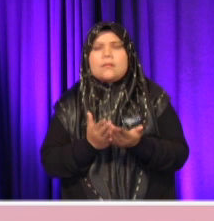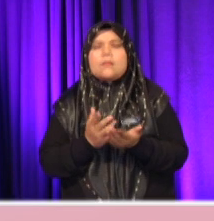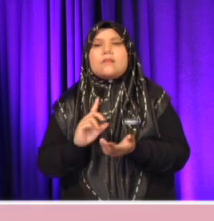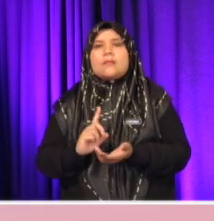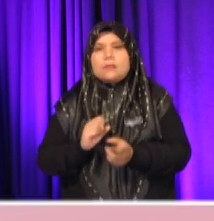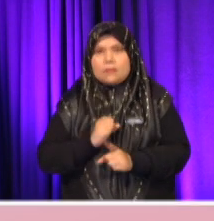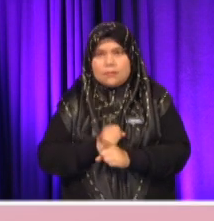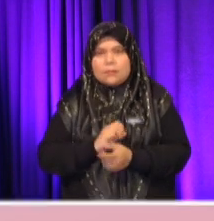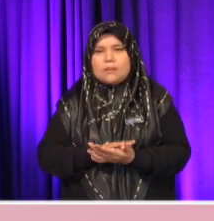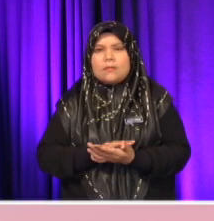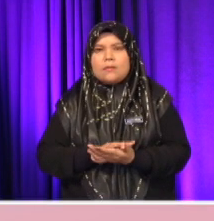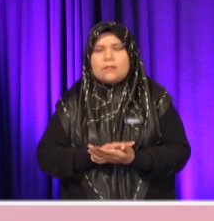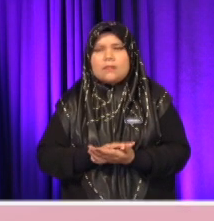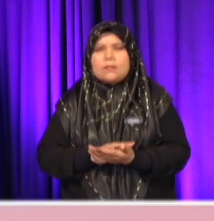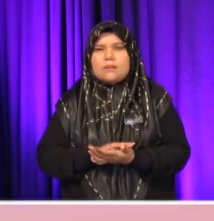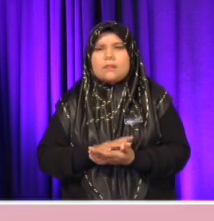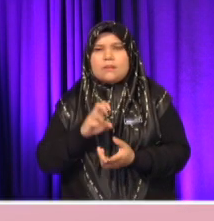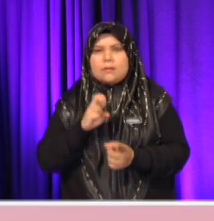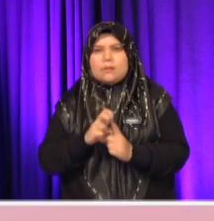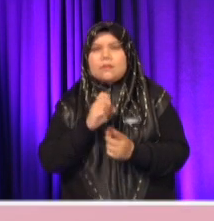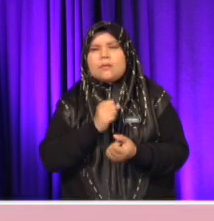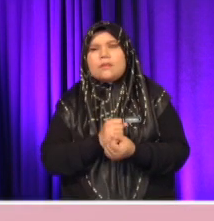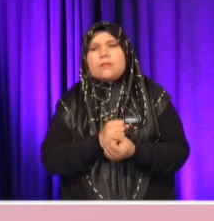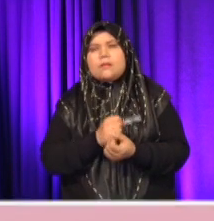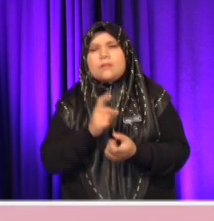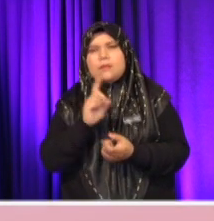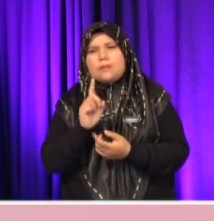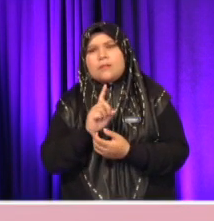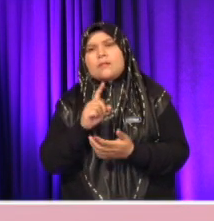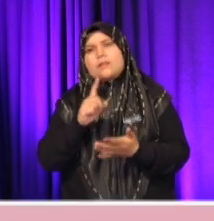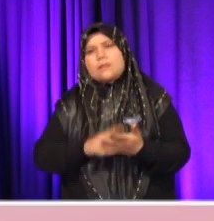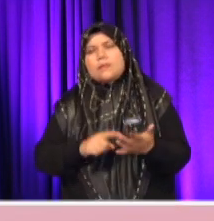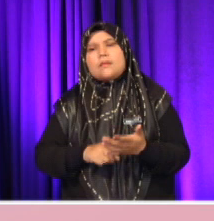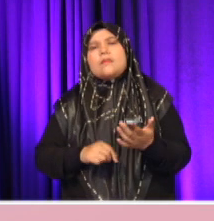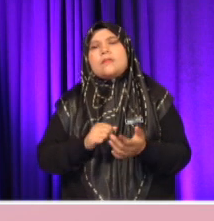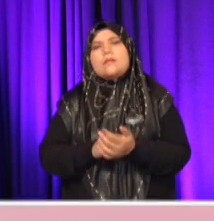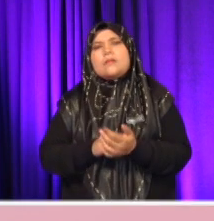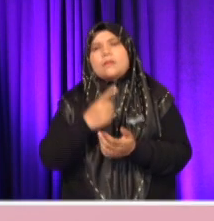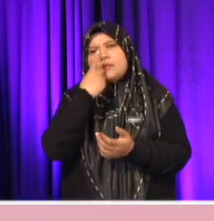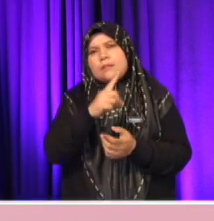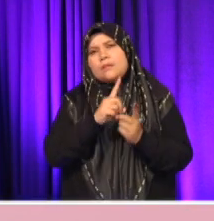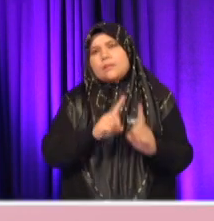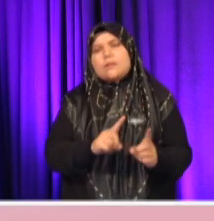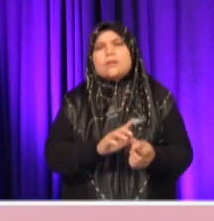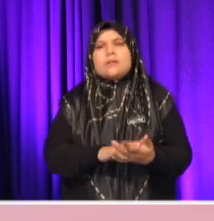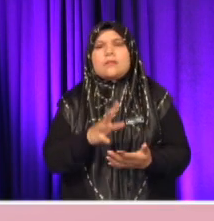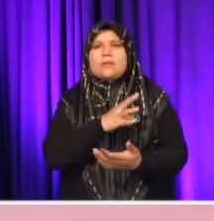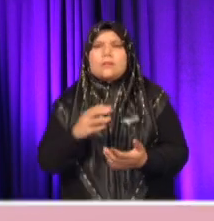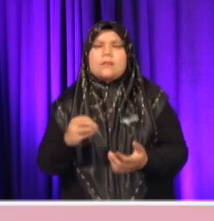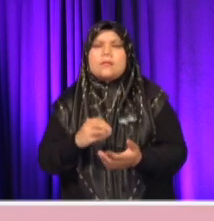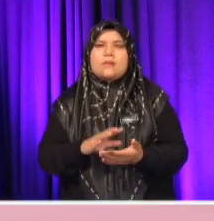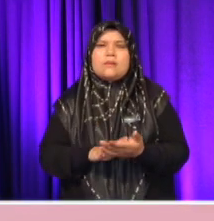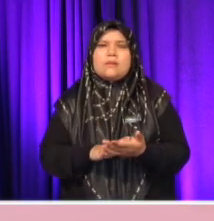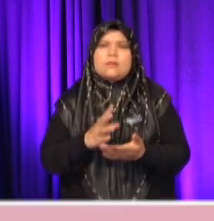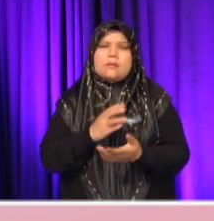points. Yes, correct. So that is very important. To identify what's required from you to answer to include in your writing, and then you